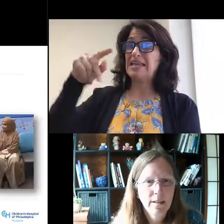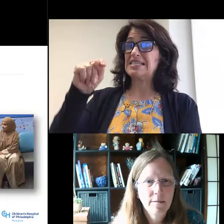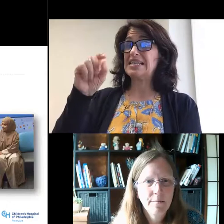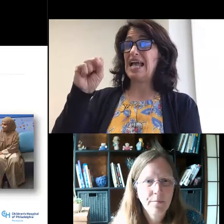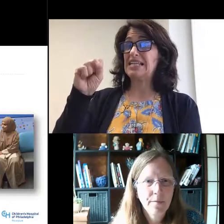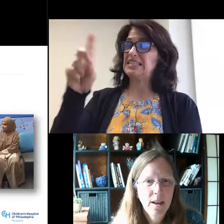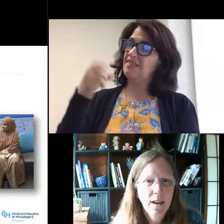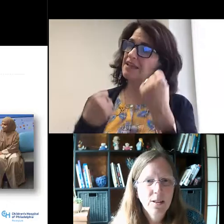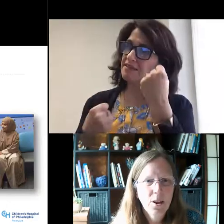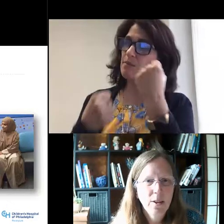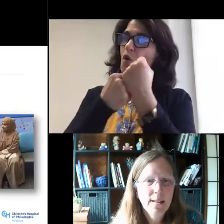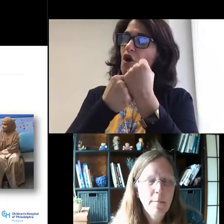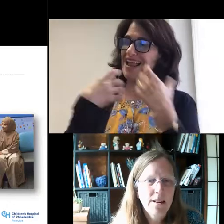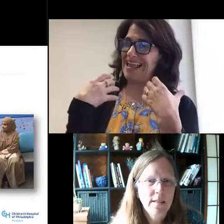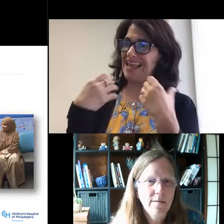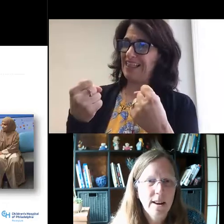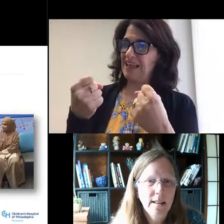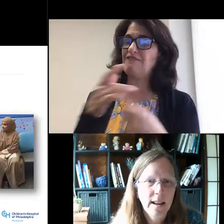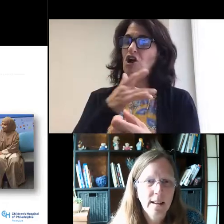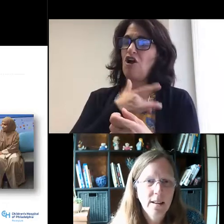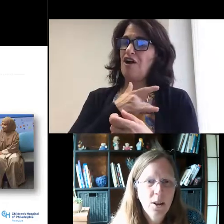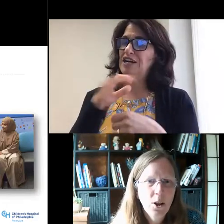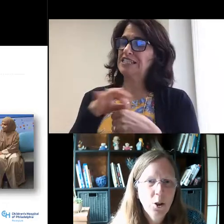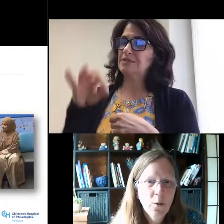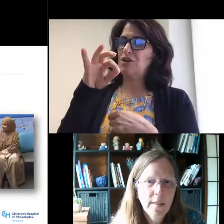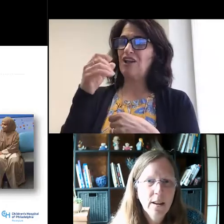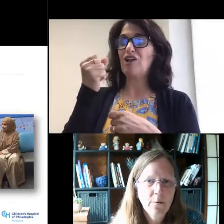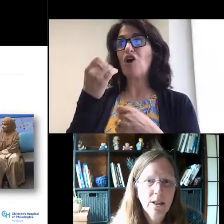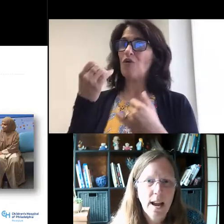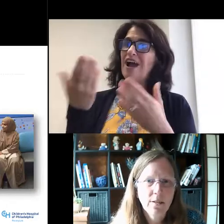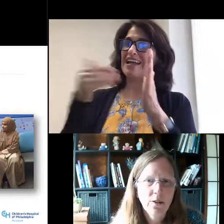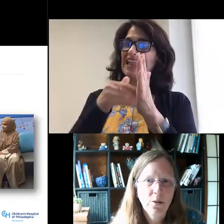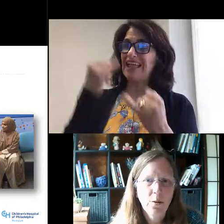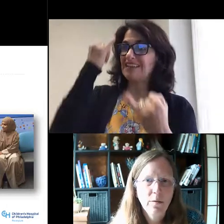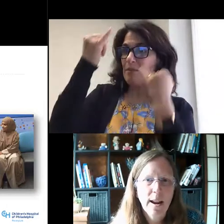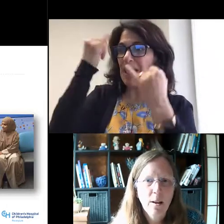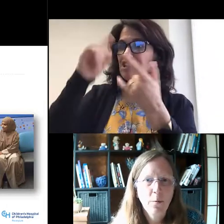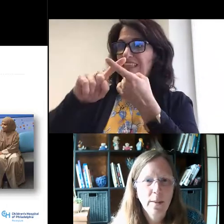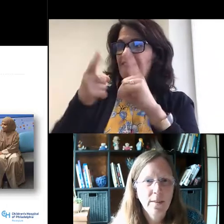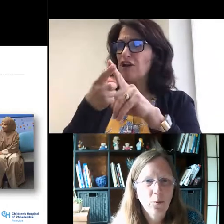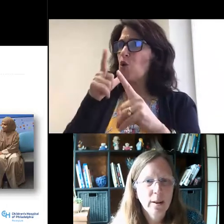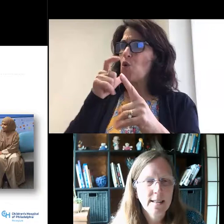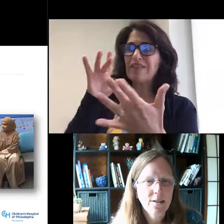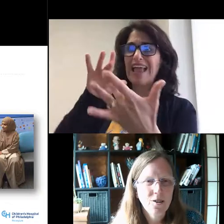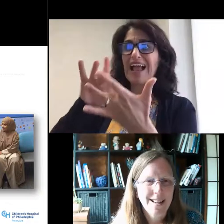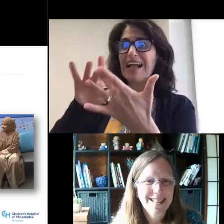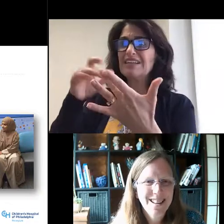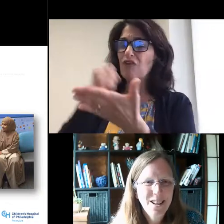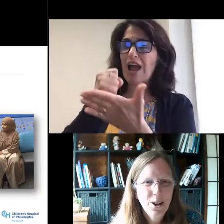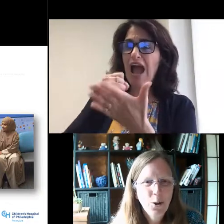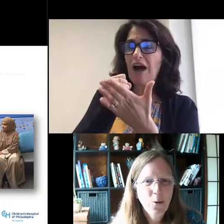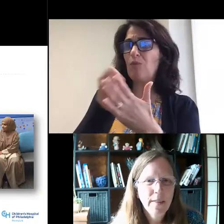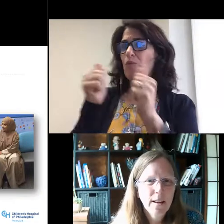spirit. So let's imagine that friend again. Who are they going to reach out to for help with their worries and